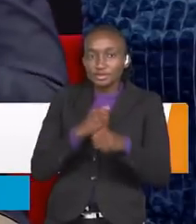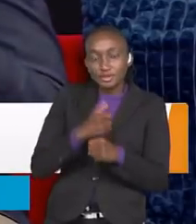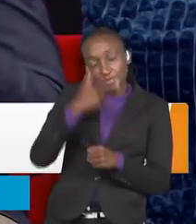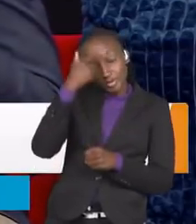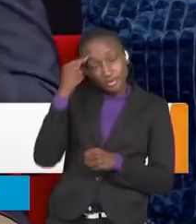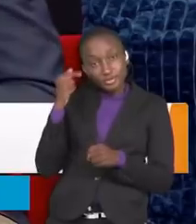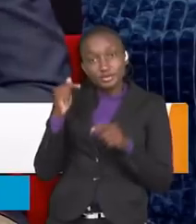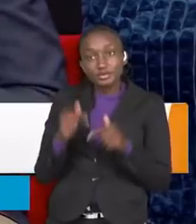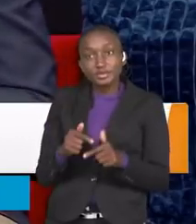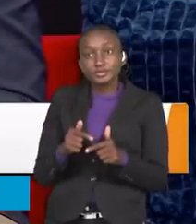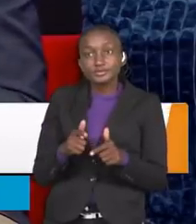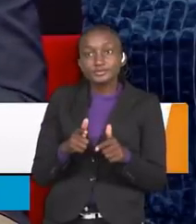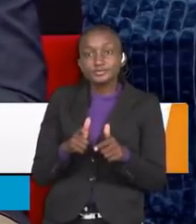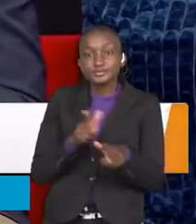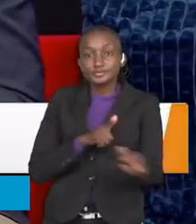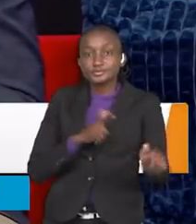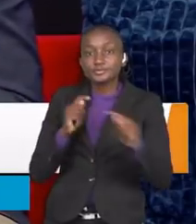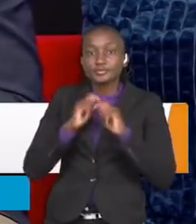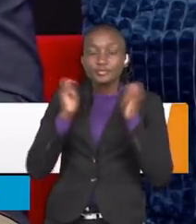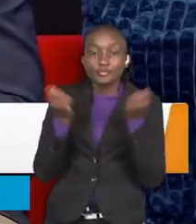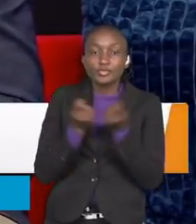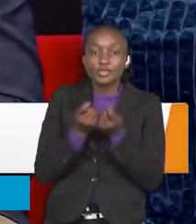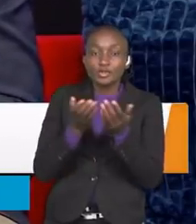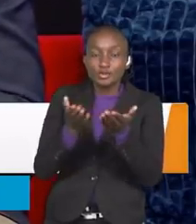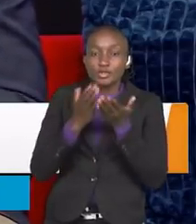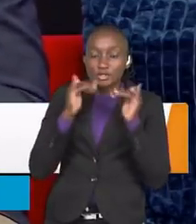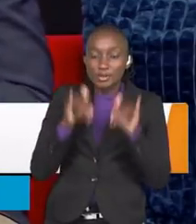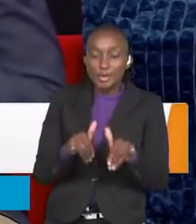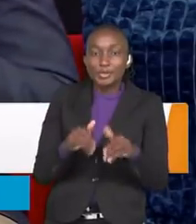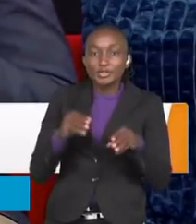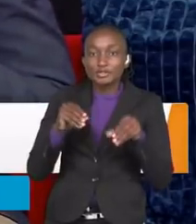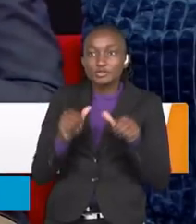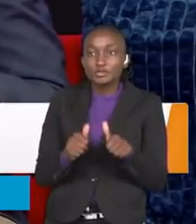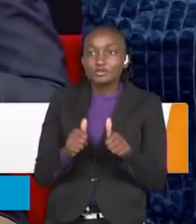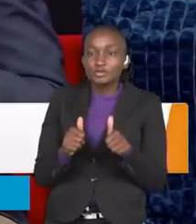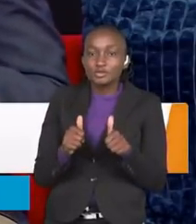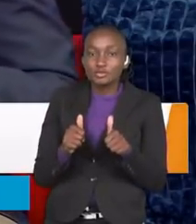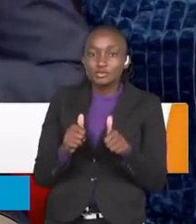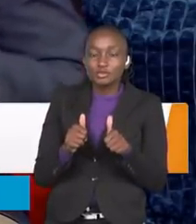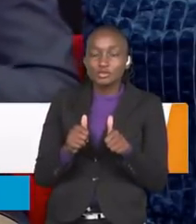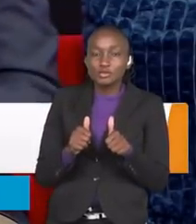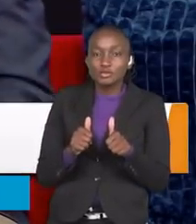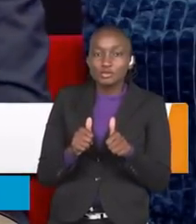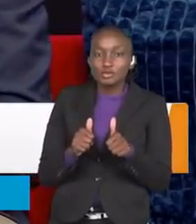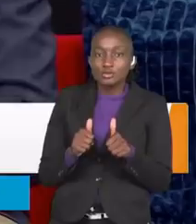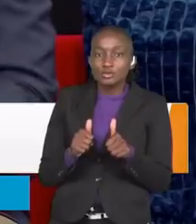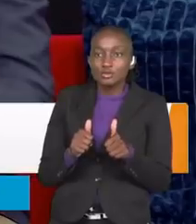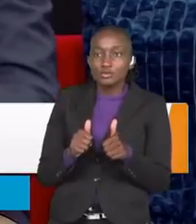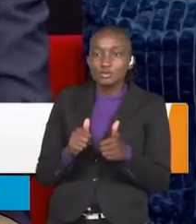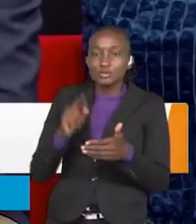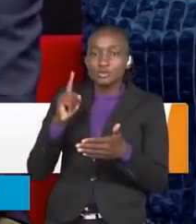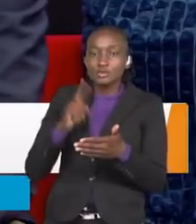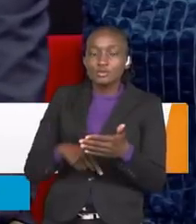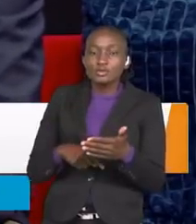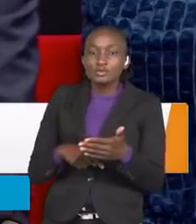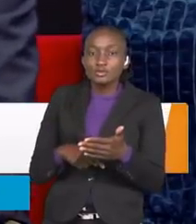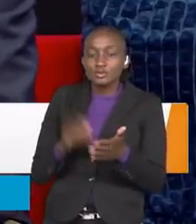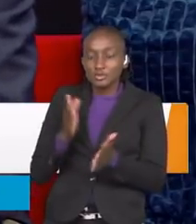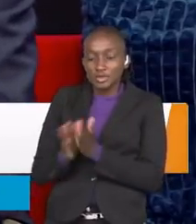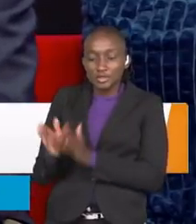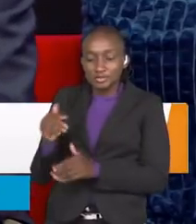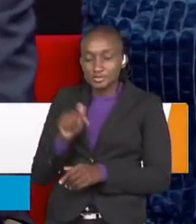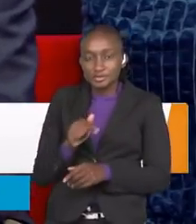now, at the long term, we need a permanent solutions to just now sort this thing out. What's your maybe plan for